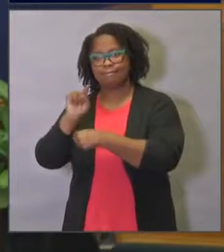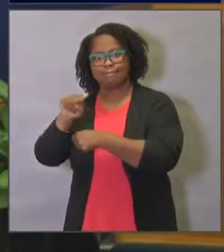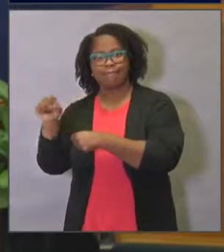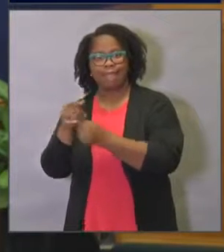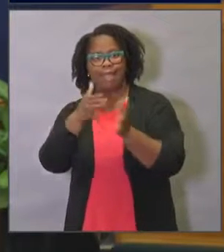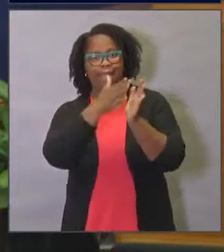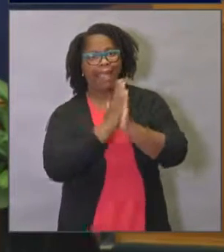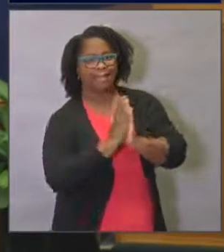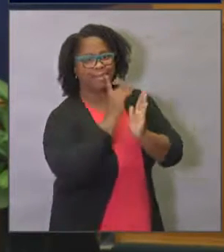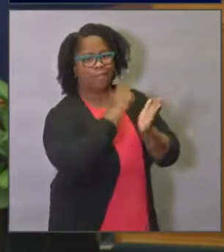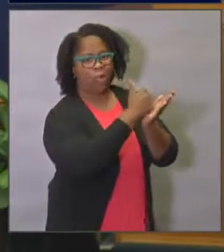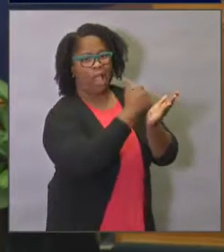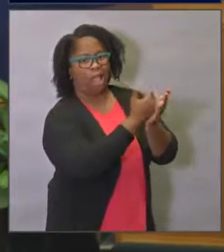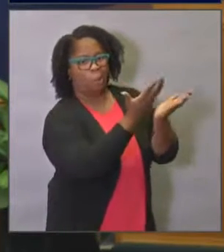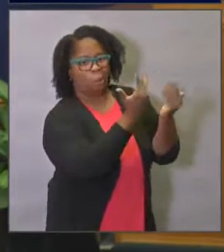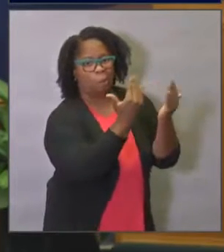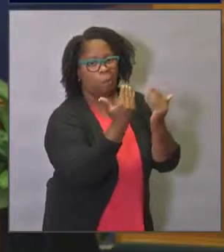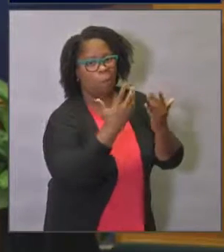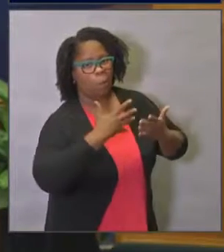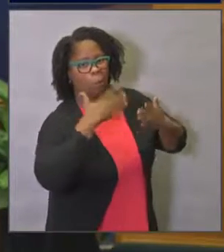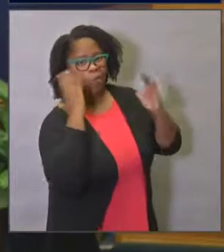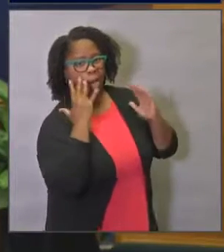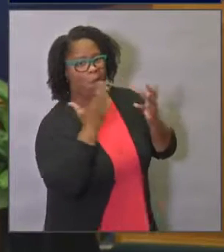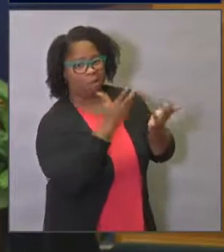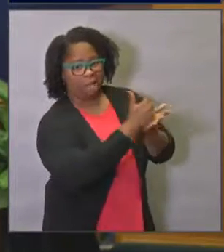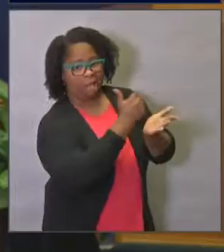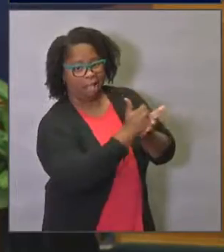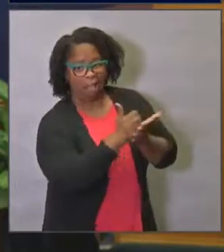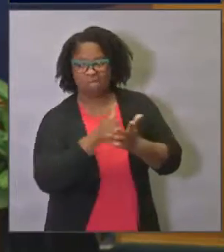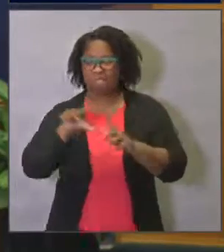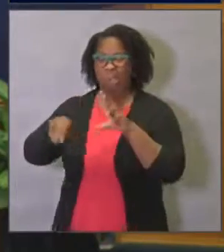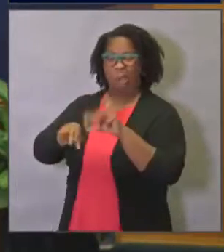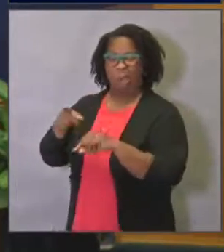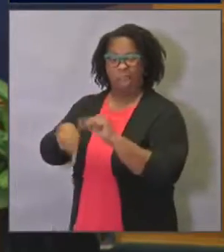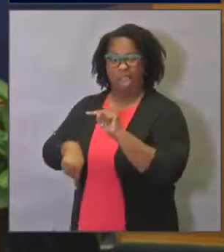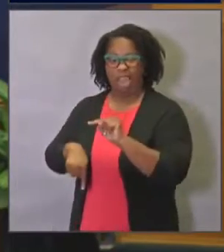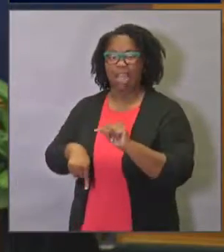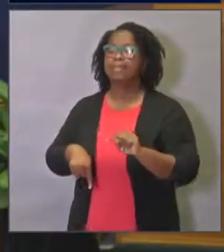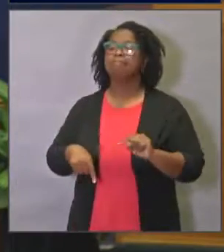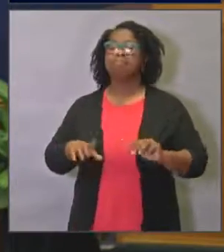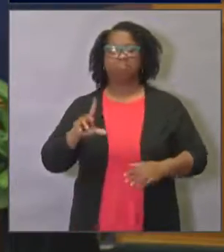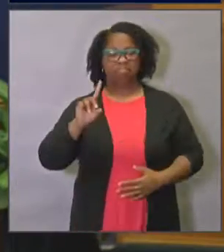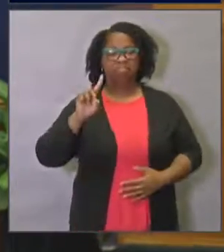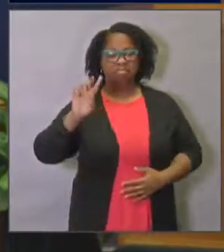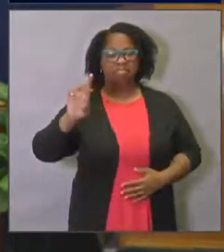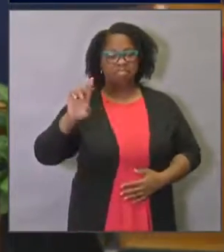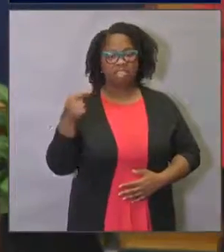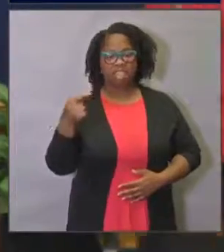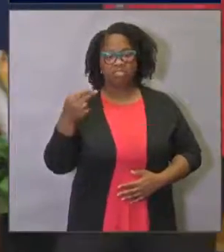help in dealing with their overflow of patients? Thank you. Dr. Galley will take those 2 questions.